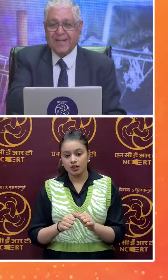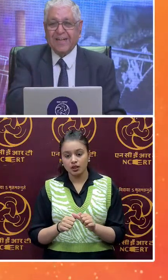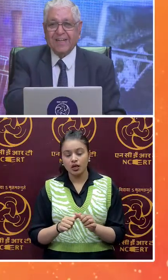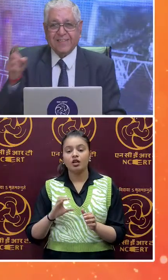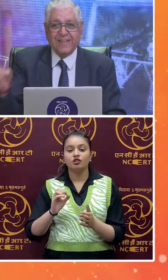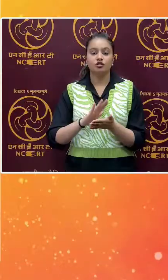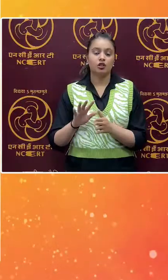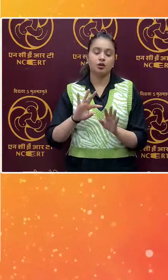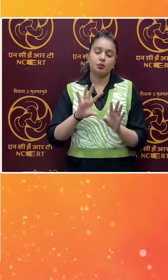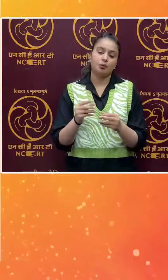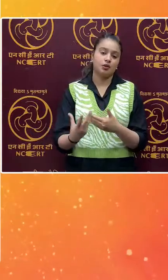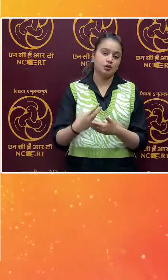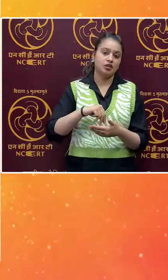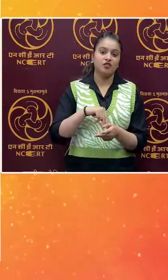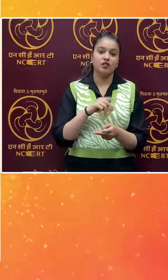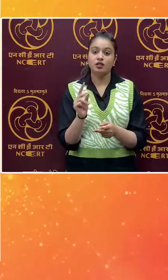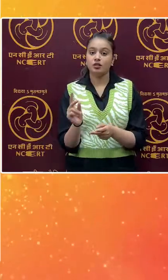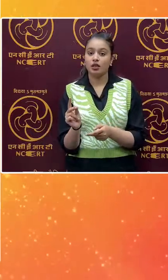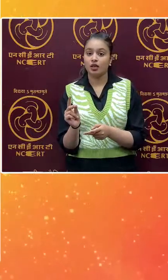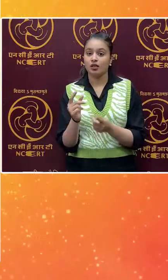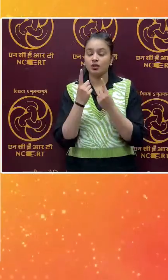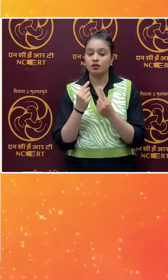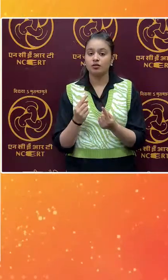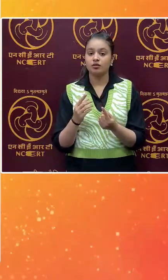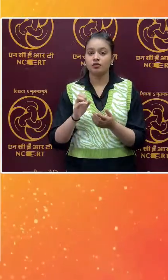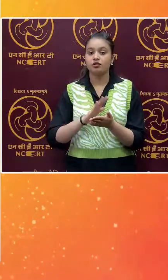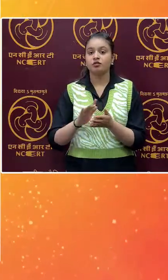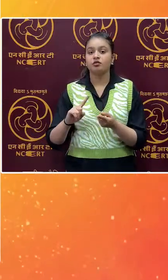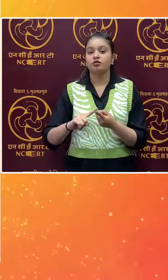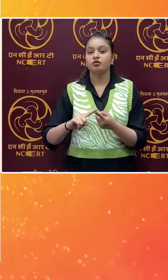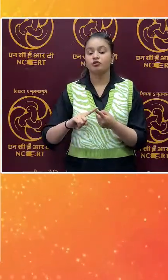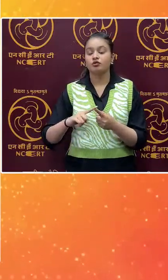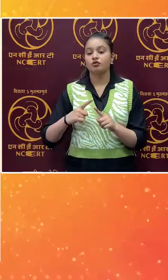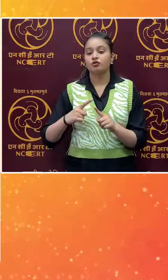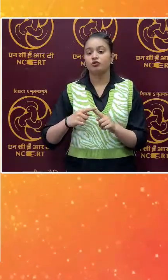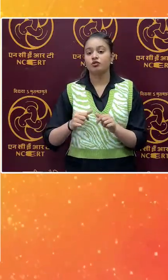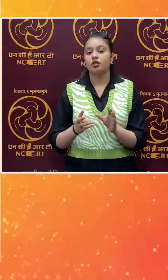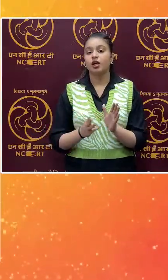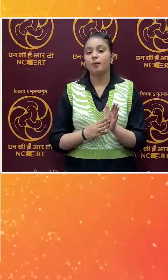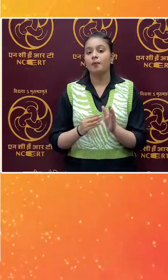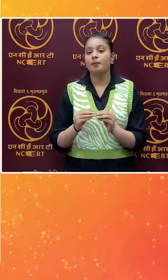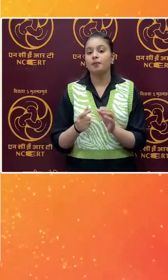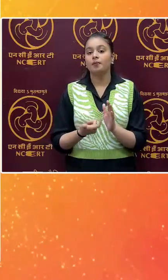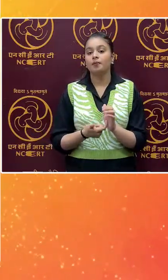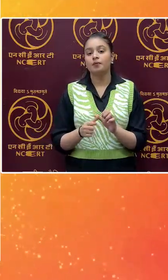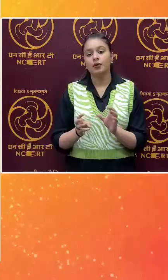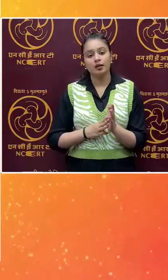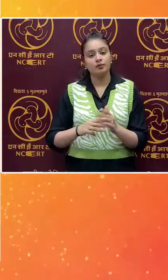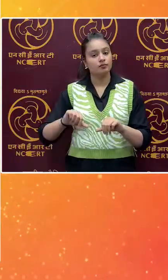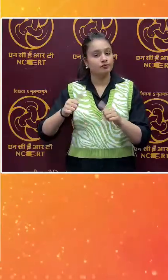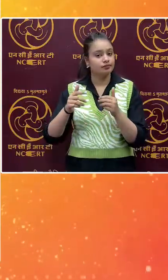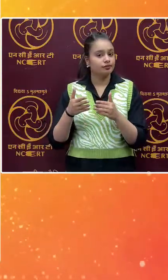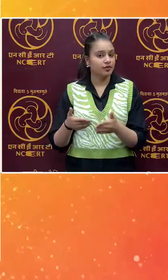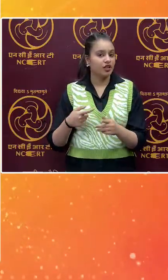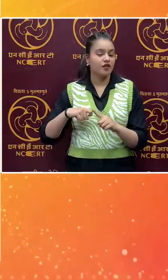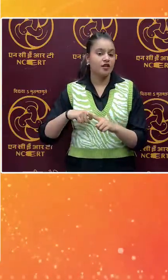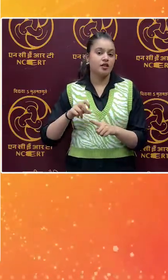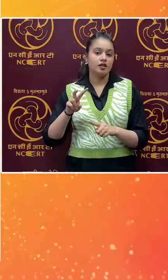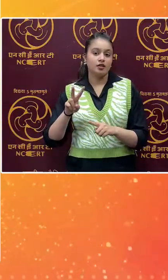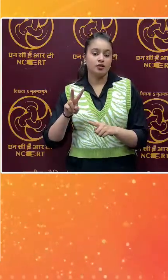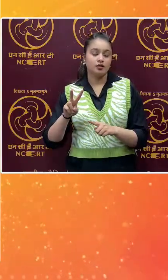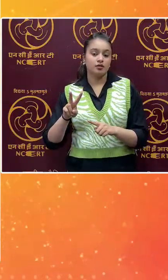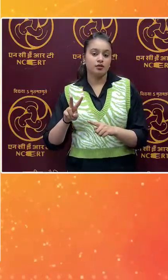involved. Second testing, Chidambaram is involved. Who succeeds Chidambaram? K. Vijayaraghavan.